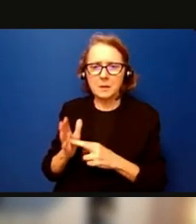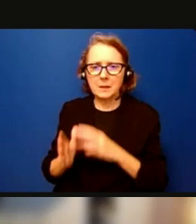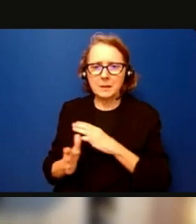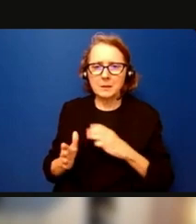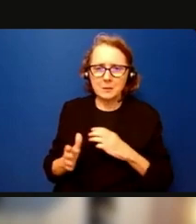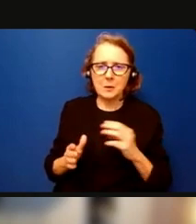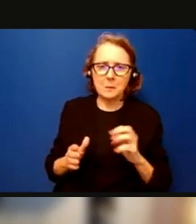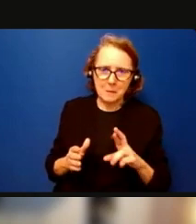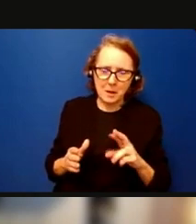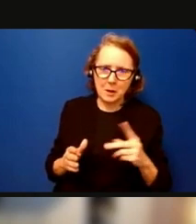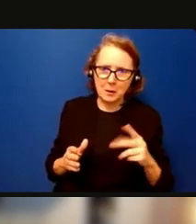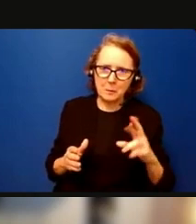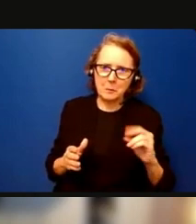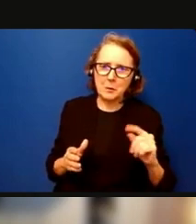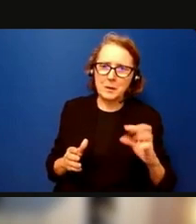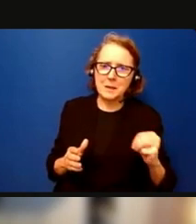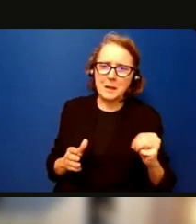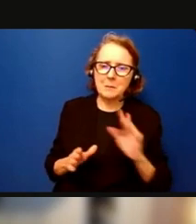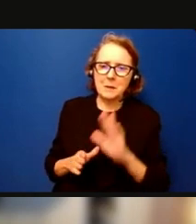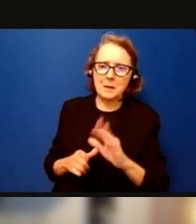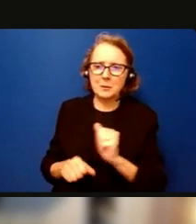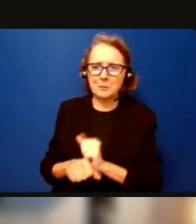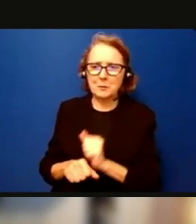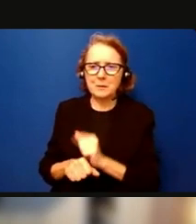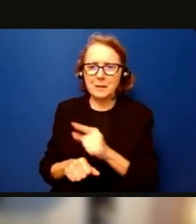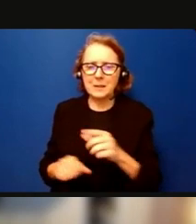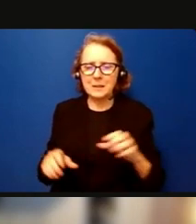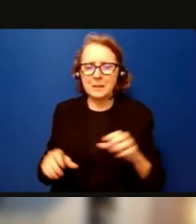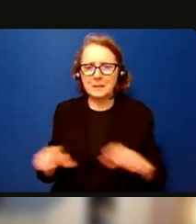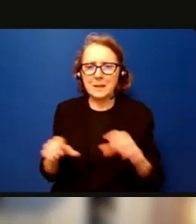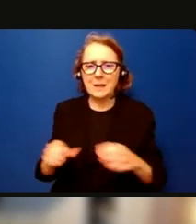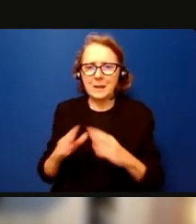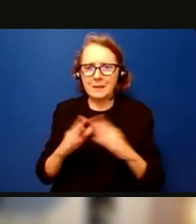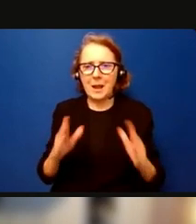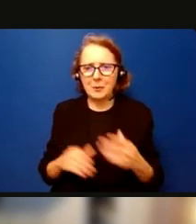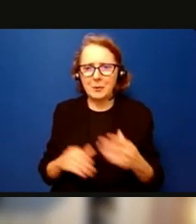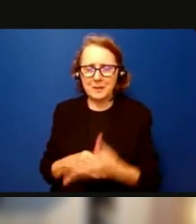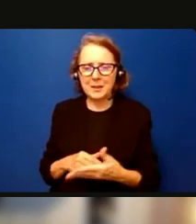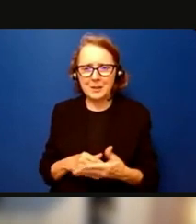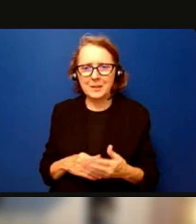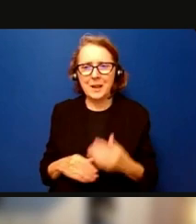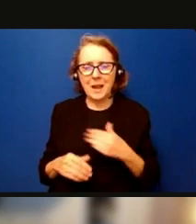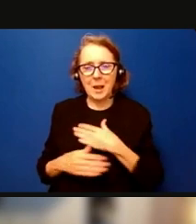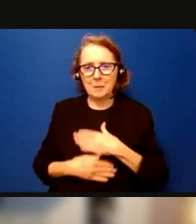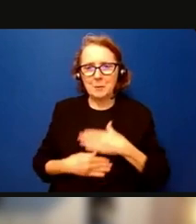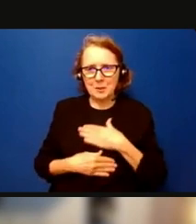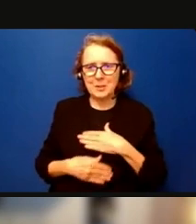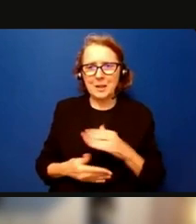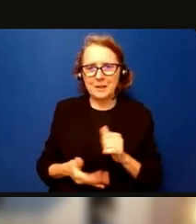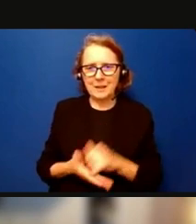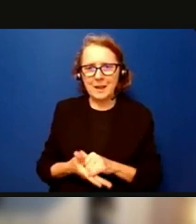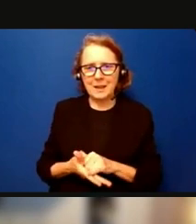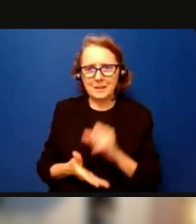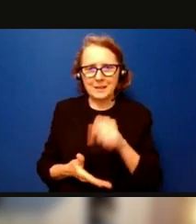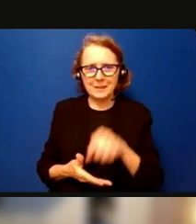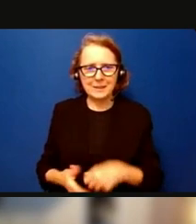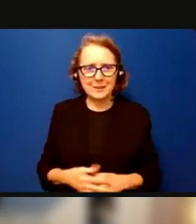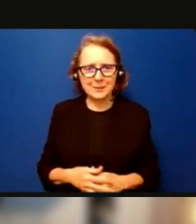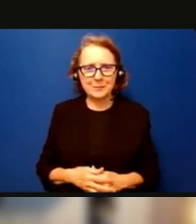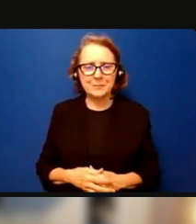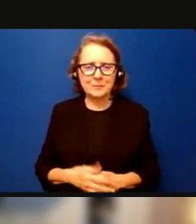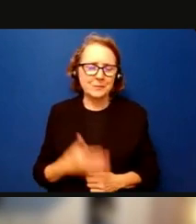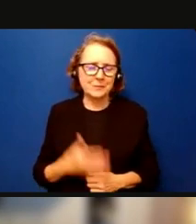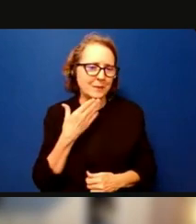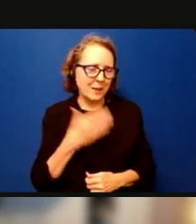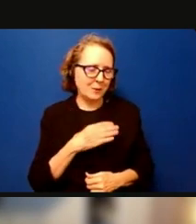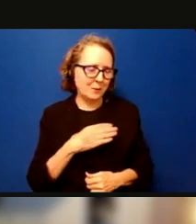Pro Tem's work that he's done at the Senate or at the House there. I really appreciate it, Chris. Thank you,